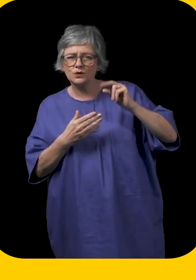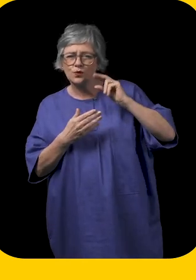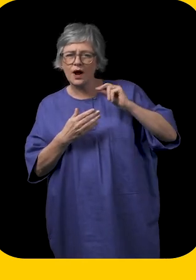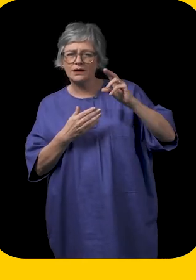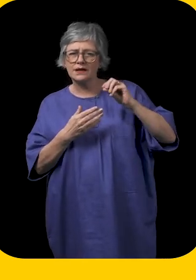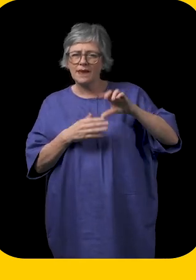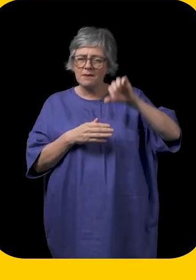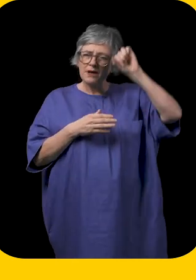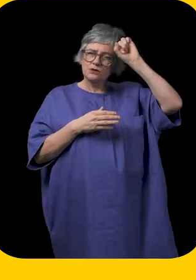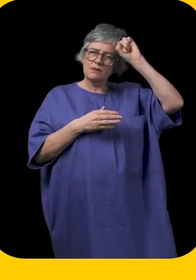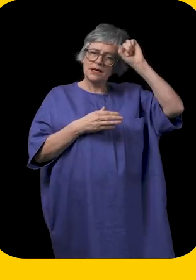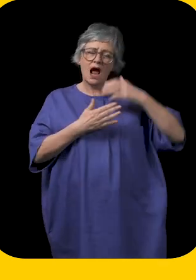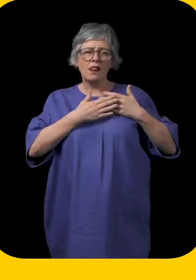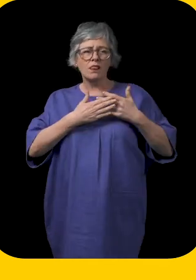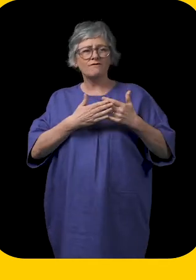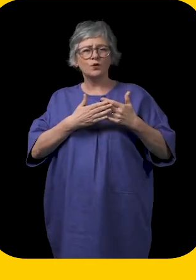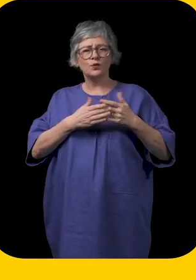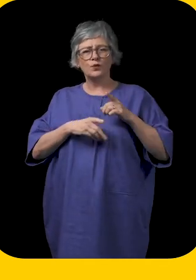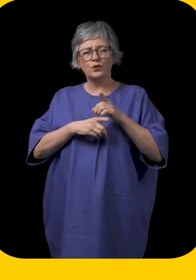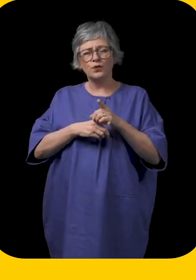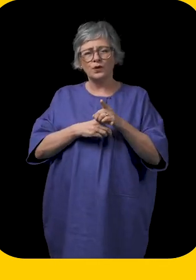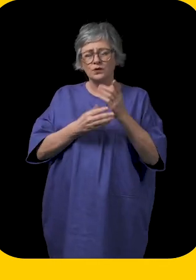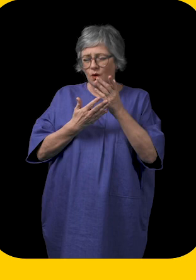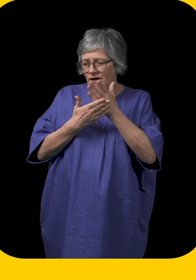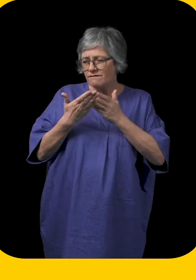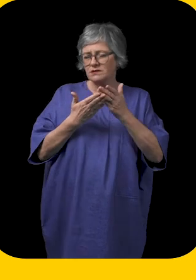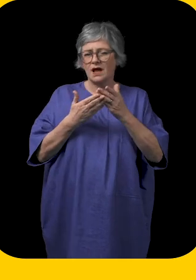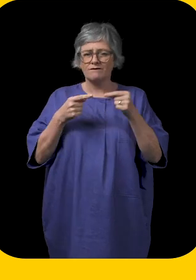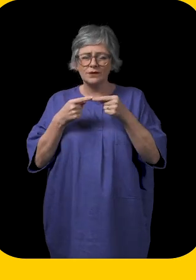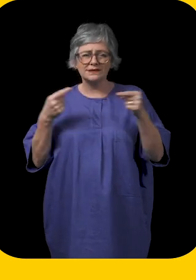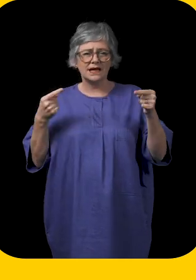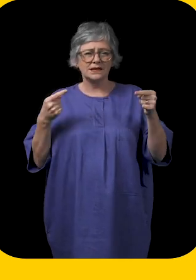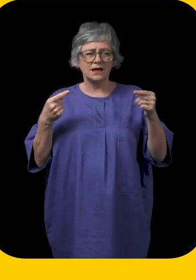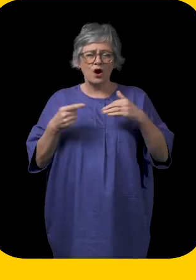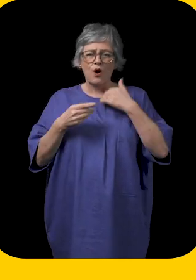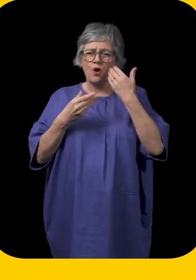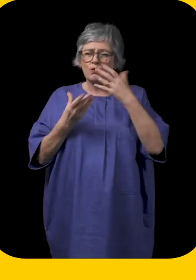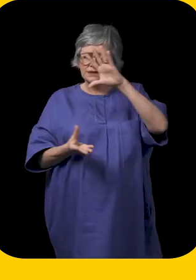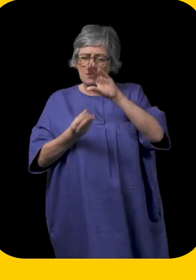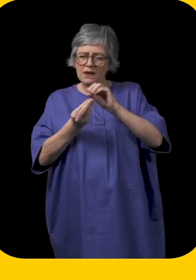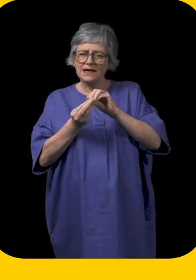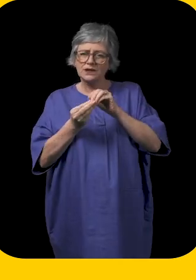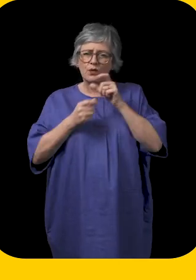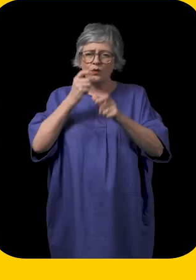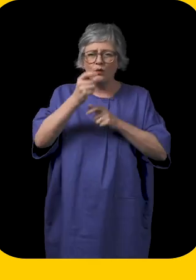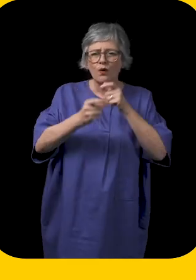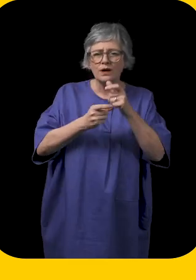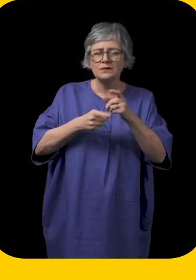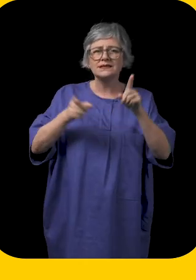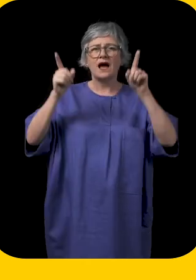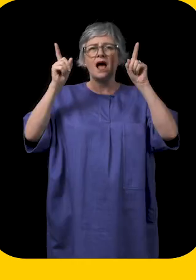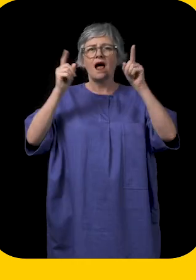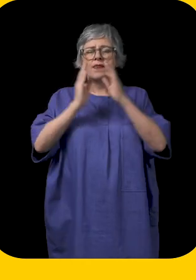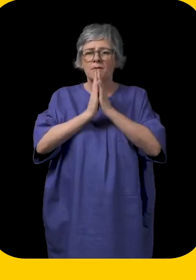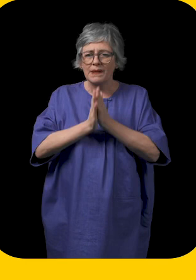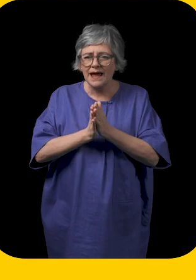memory. The fact that I love you is only the first half of the sentence, always completed with the words, may Allah